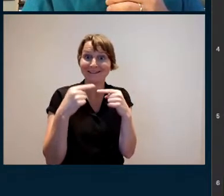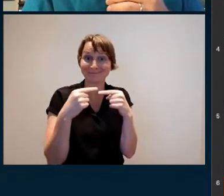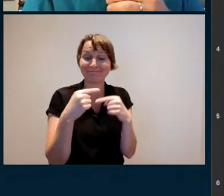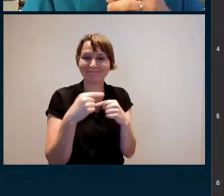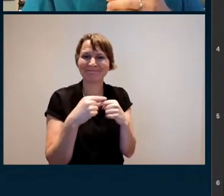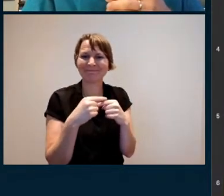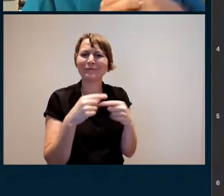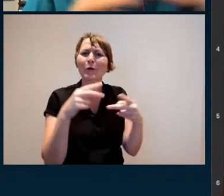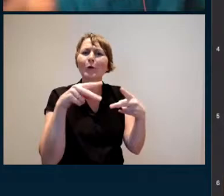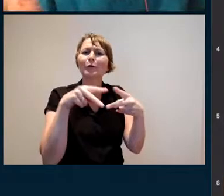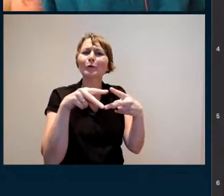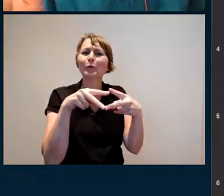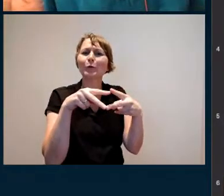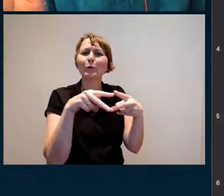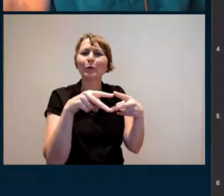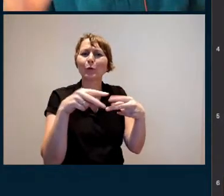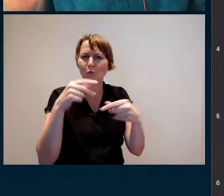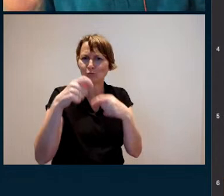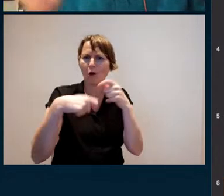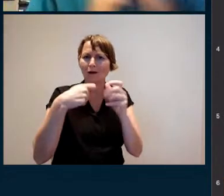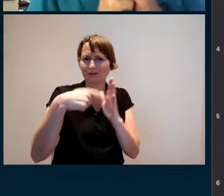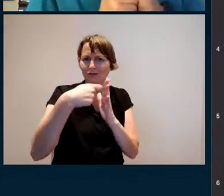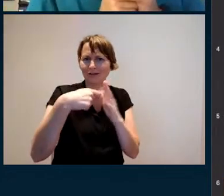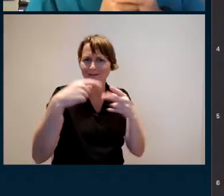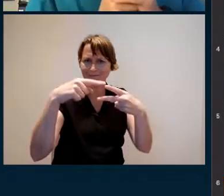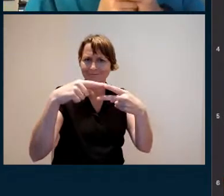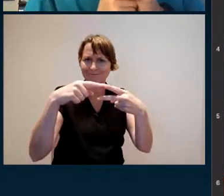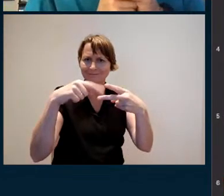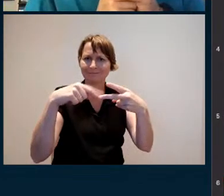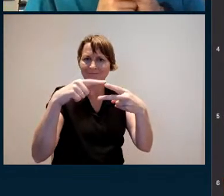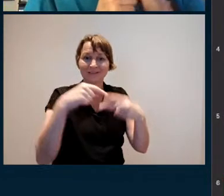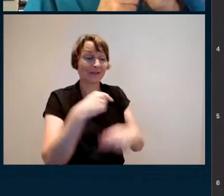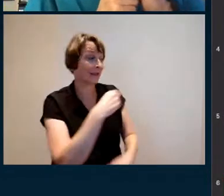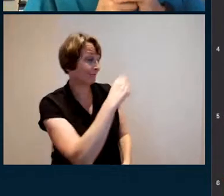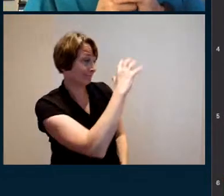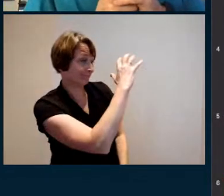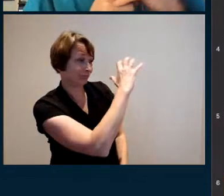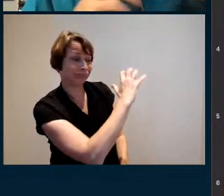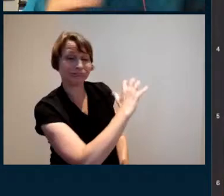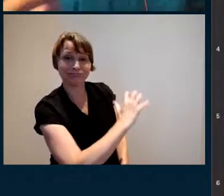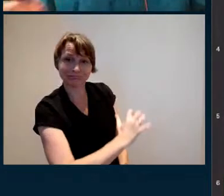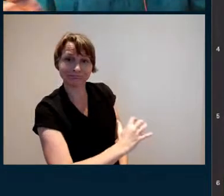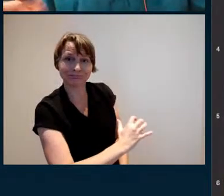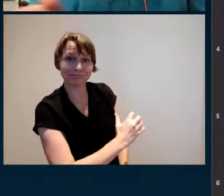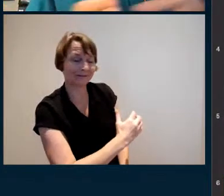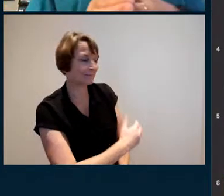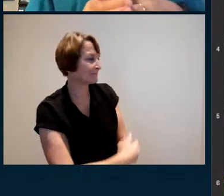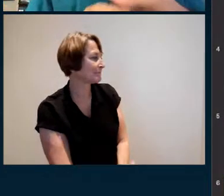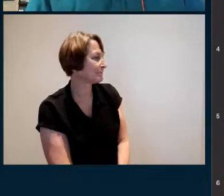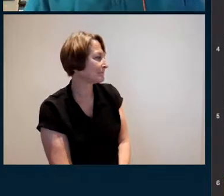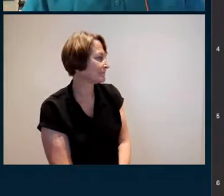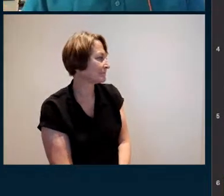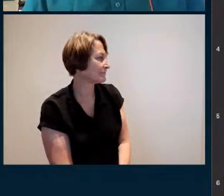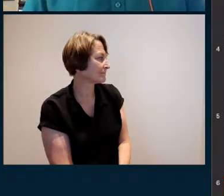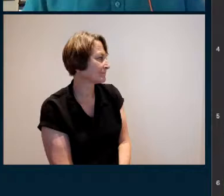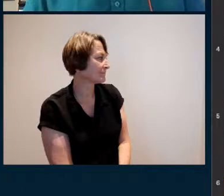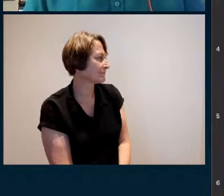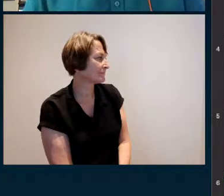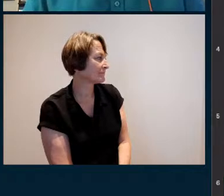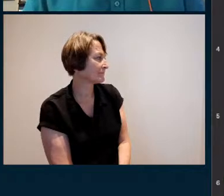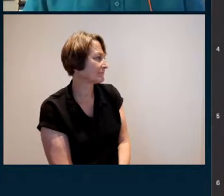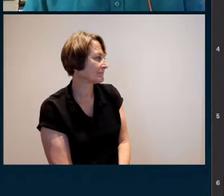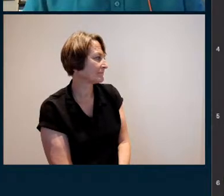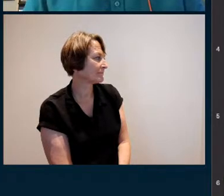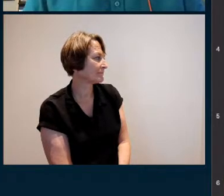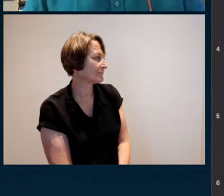projects. So now it shows a bunch of words on the screen. You'll show that it's already doing some stuff, and it's well, let's